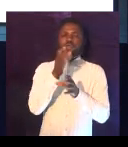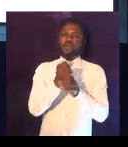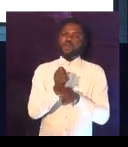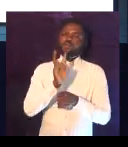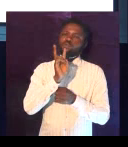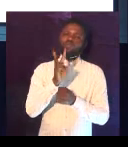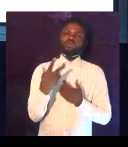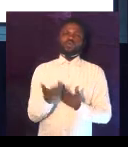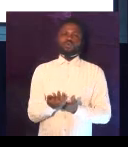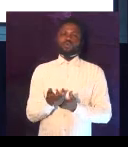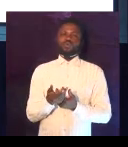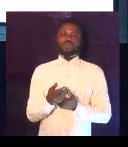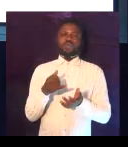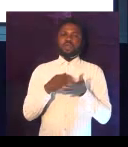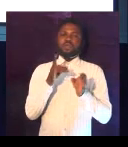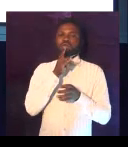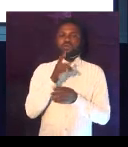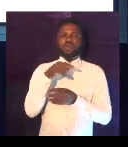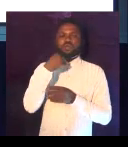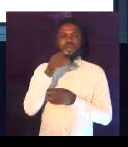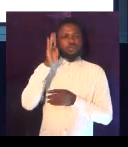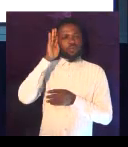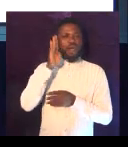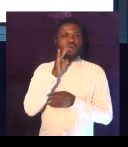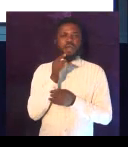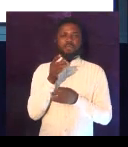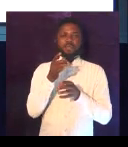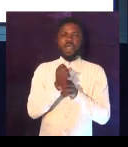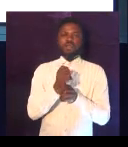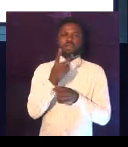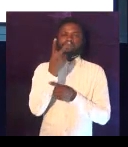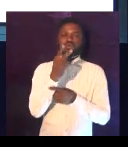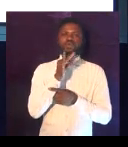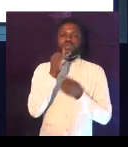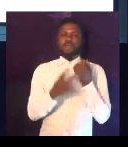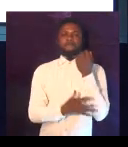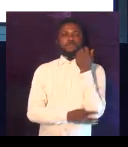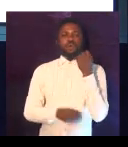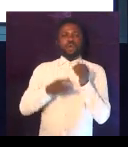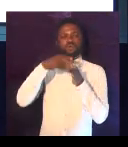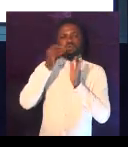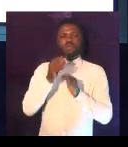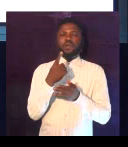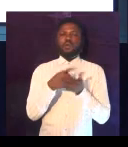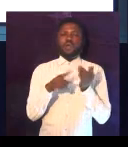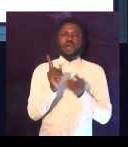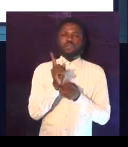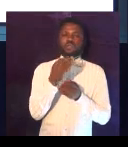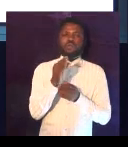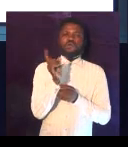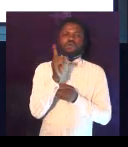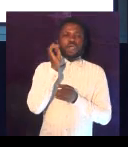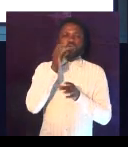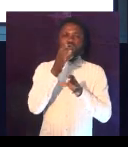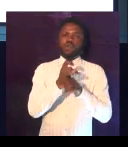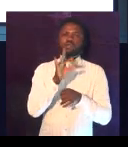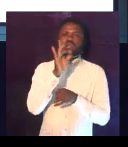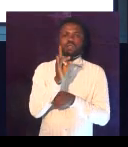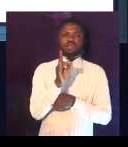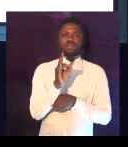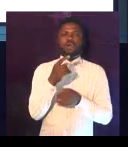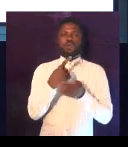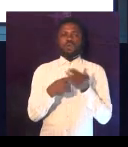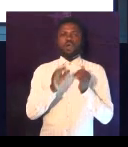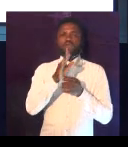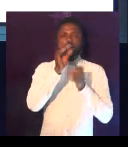Bukola scored 2? Or he doesn't say Bukola scored 2. Bukola is a poor student. What of where Bukola scored 8?